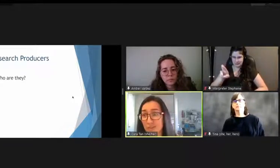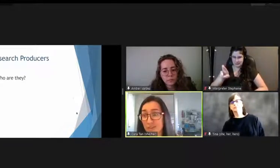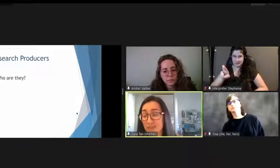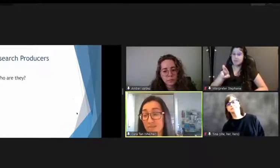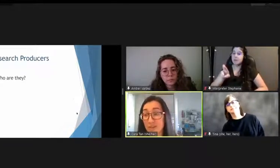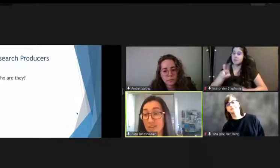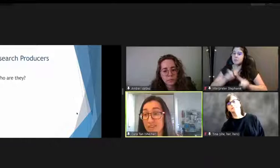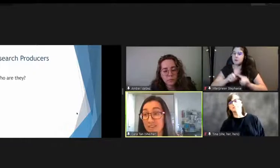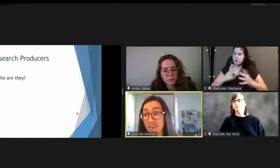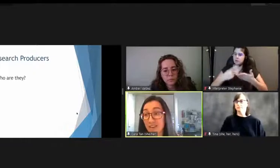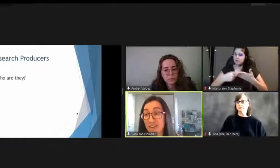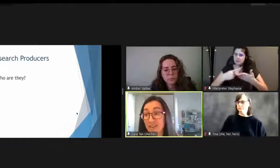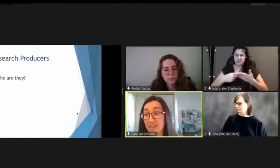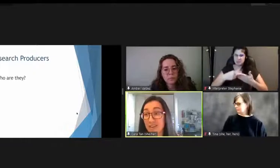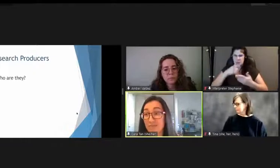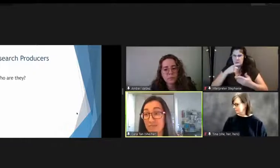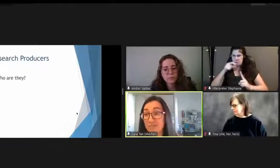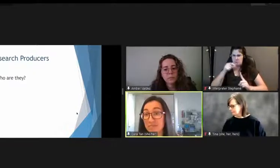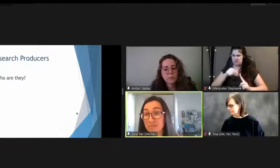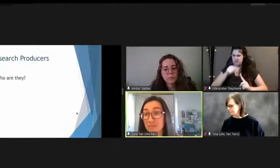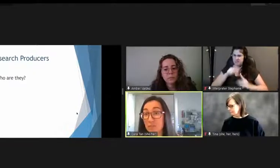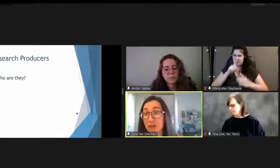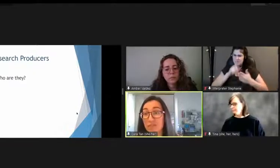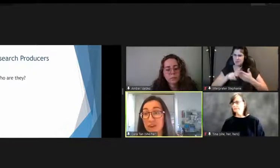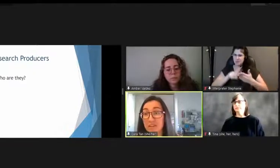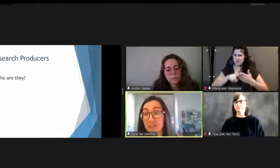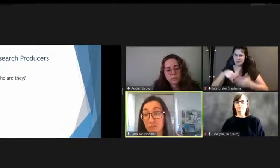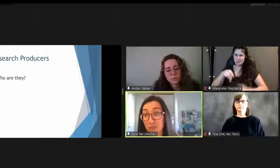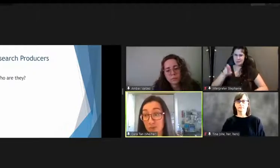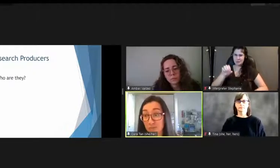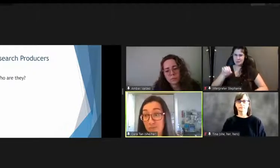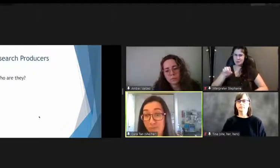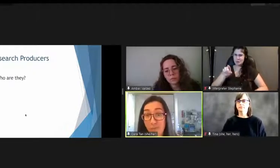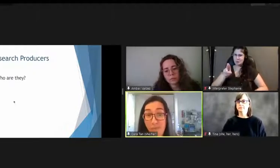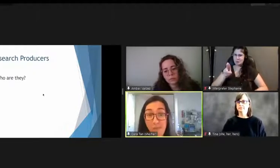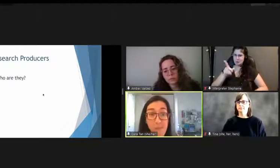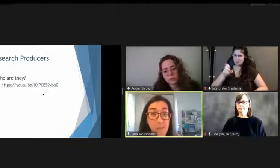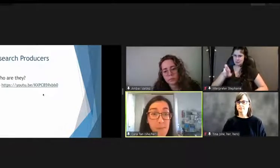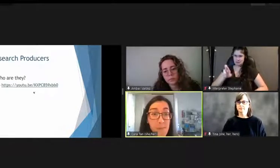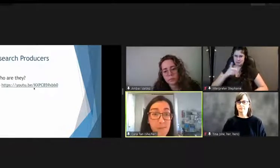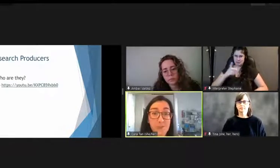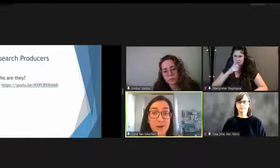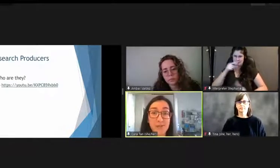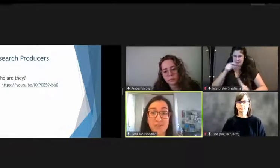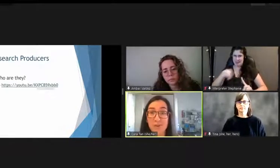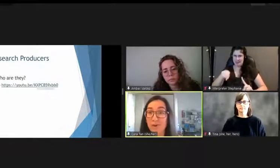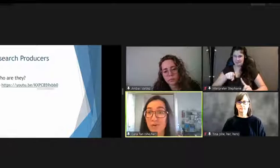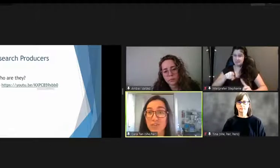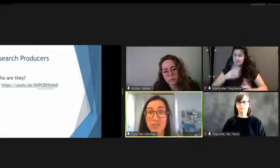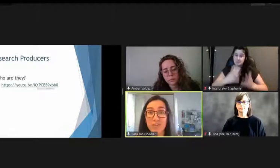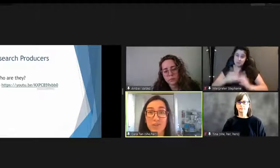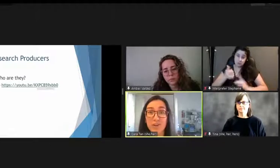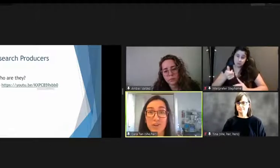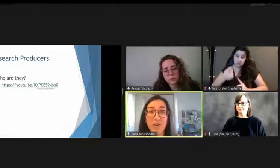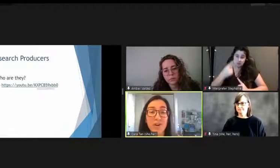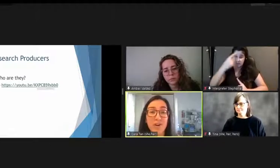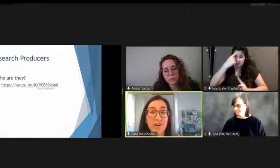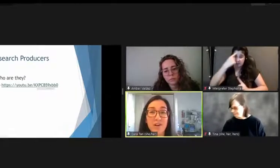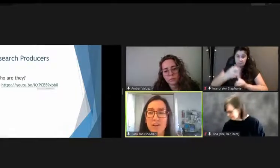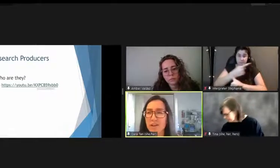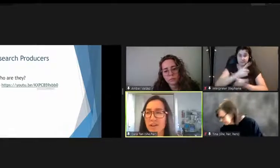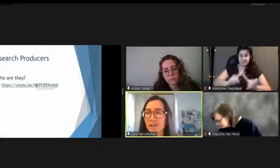generally speaking, because you might have gotten a different view. Okay, so we're going to watch this